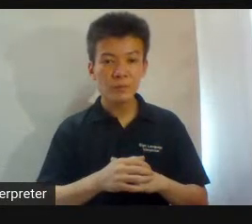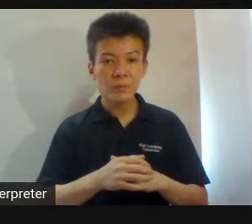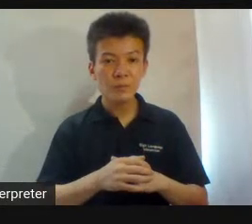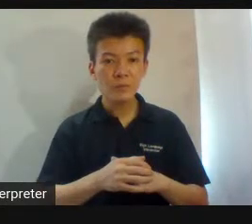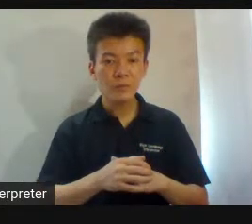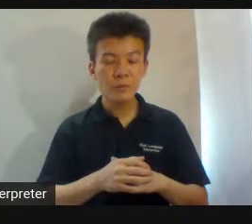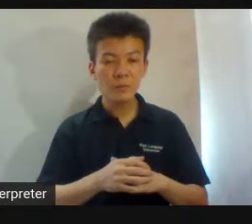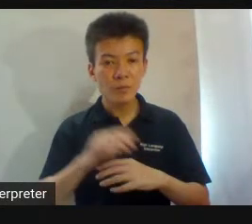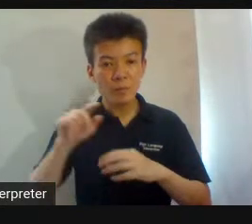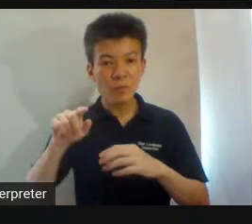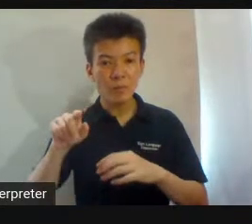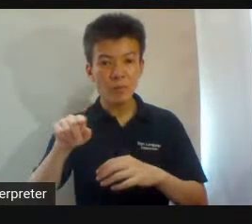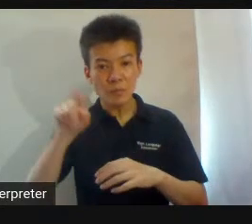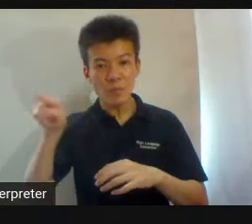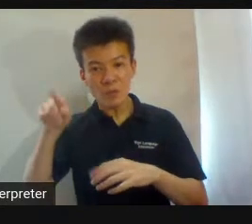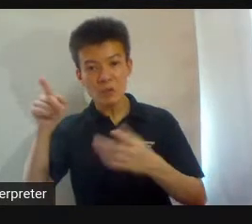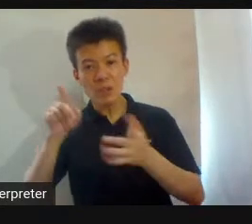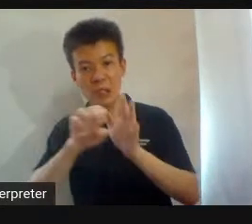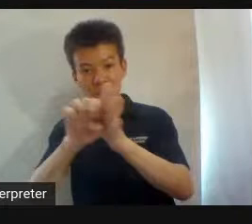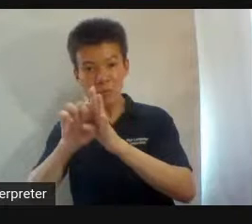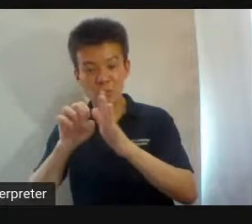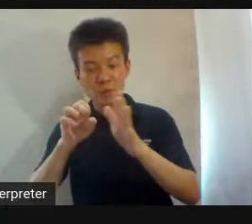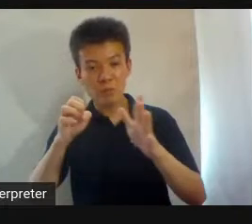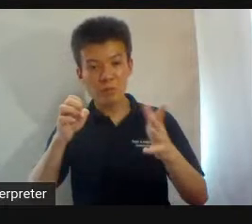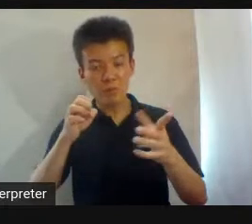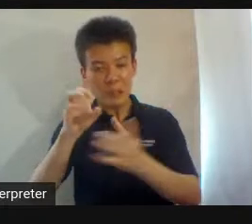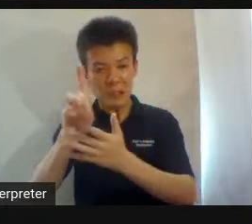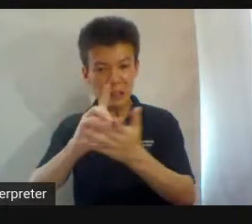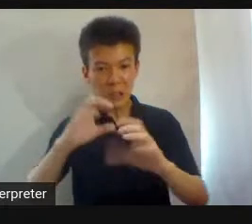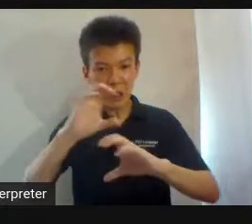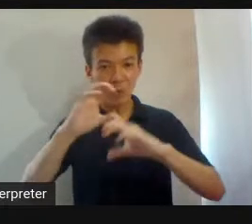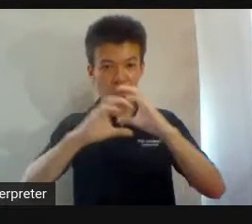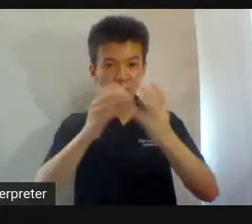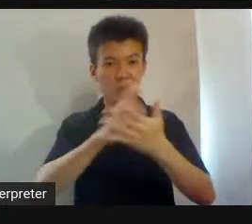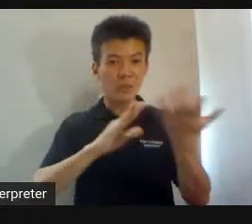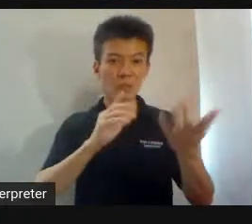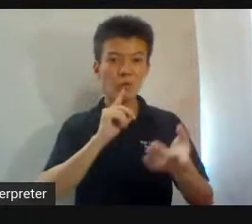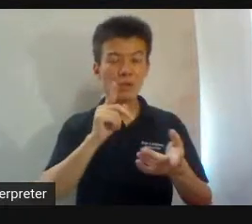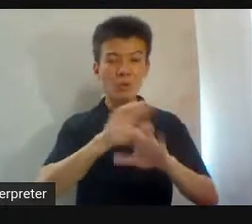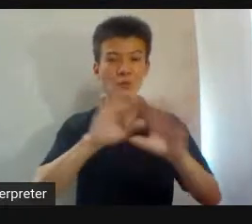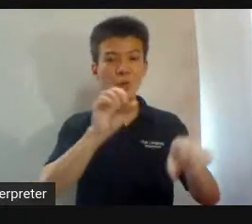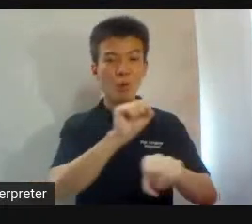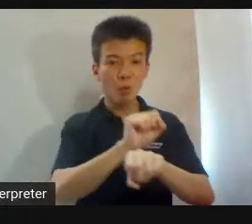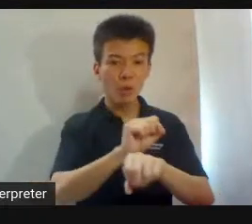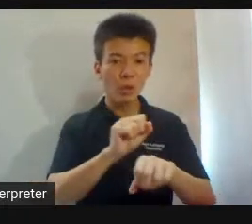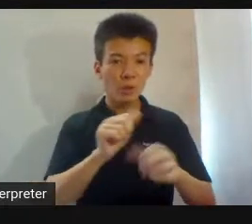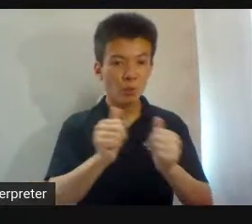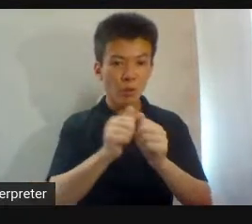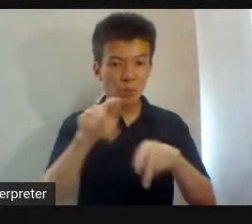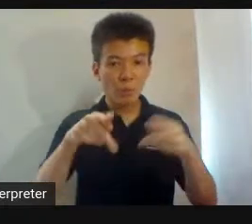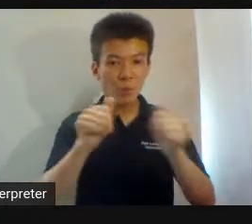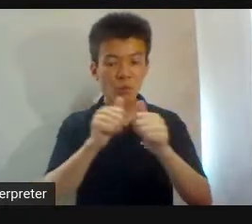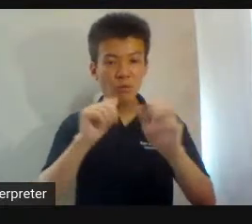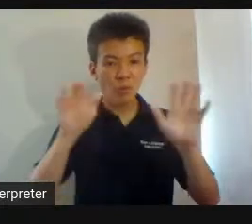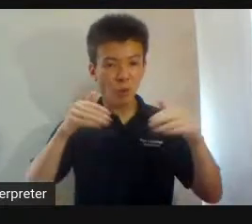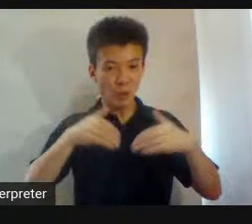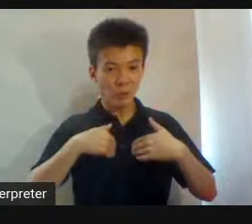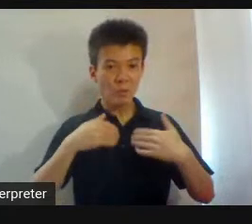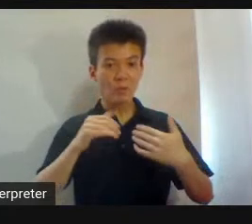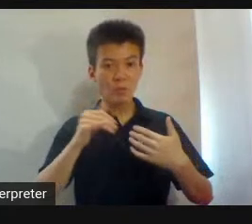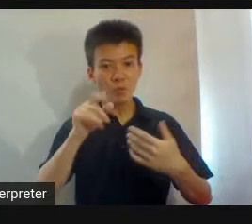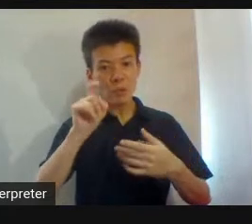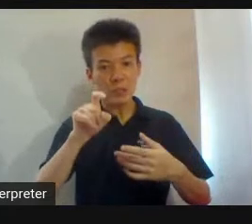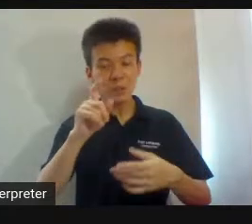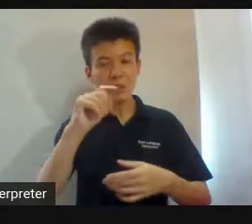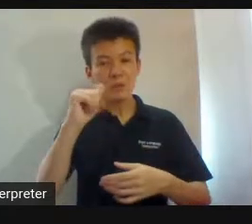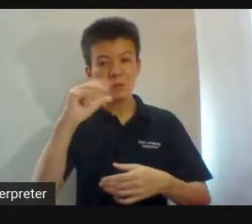to the way exhibits are designed and constructed. Some really don't work with people with autism who like a tactile